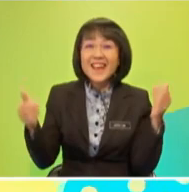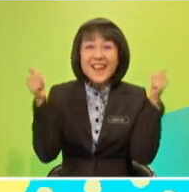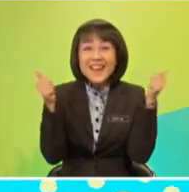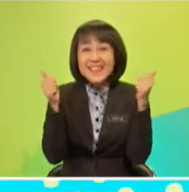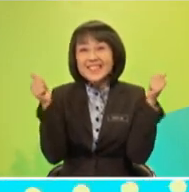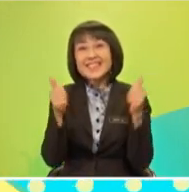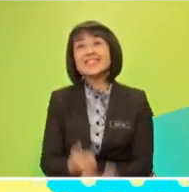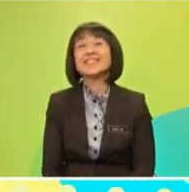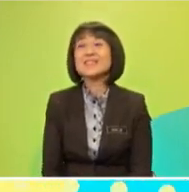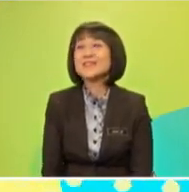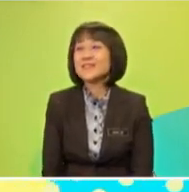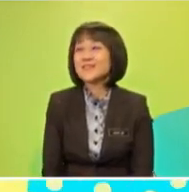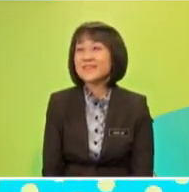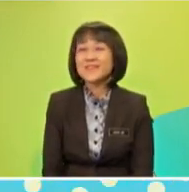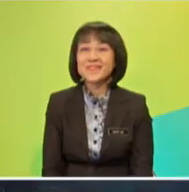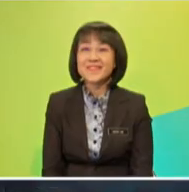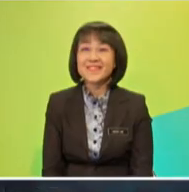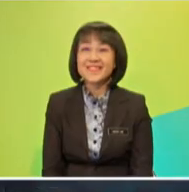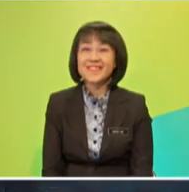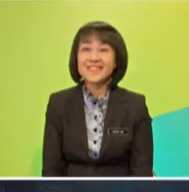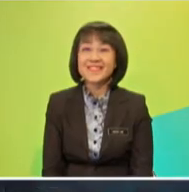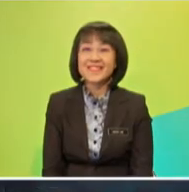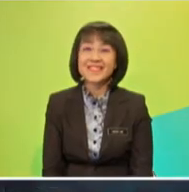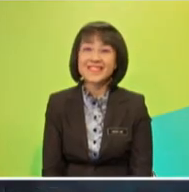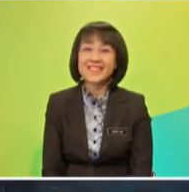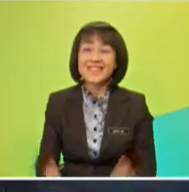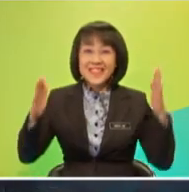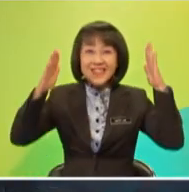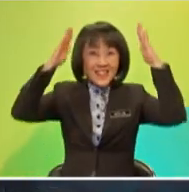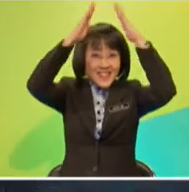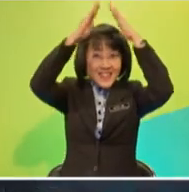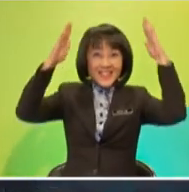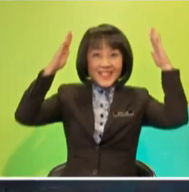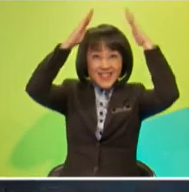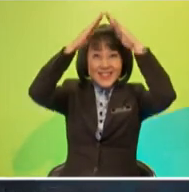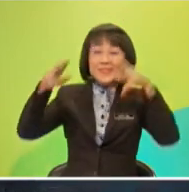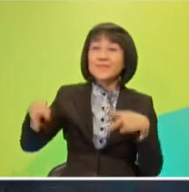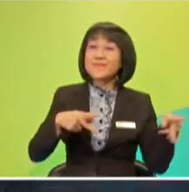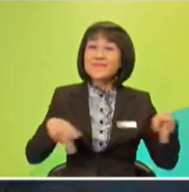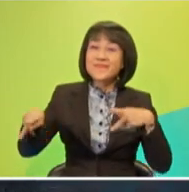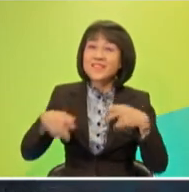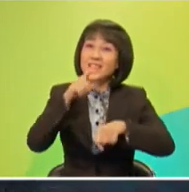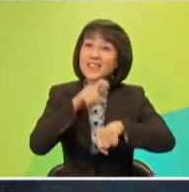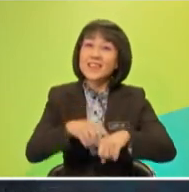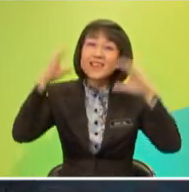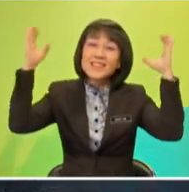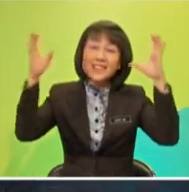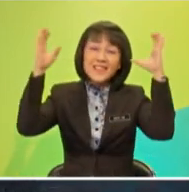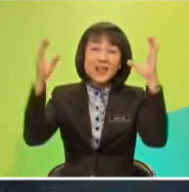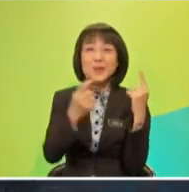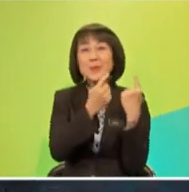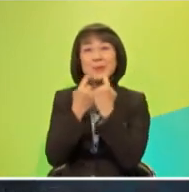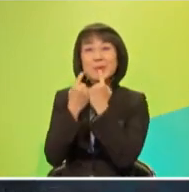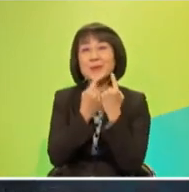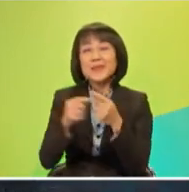for me. And that's for me. Okay, this is for you. You get the red one. Put on your party hats. It's time to celebrate a birthday party. And of